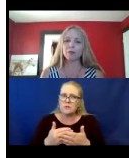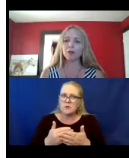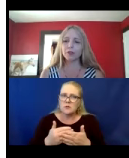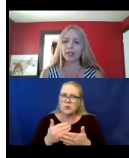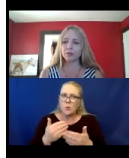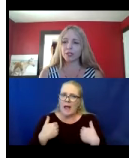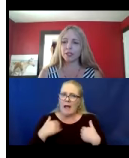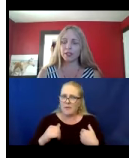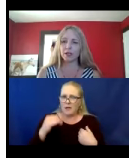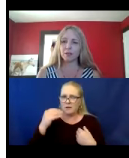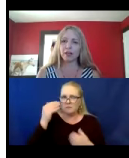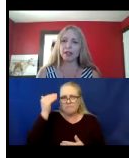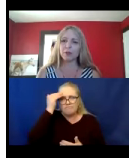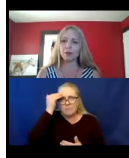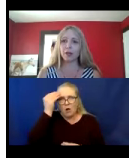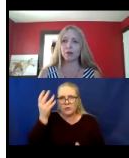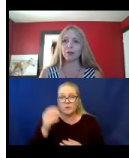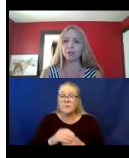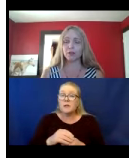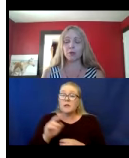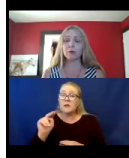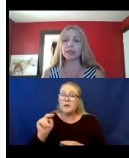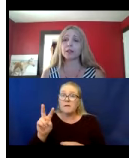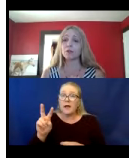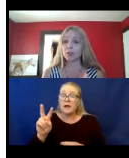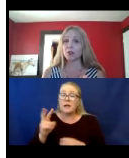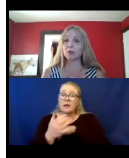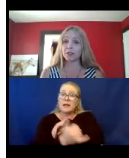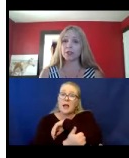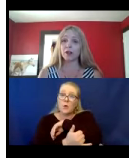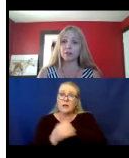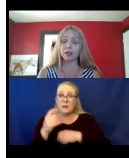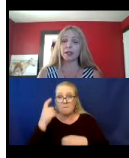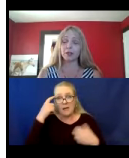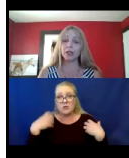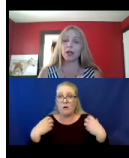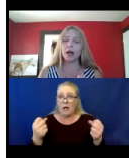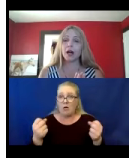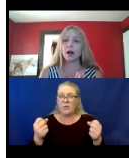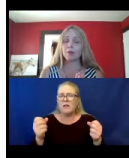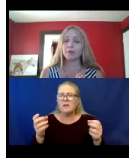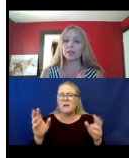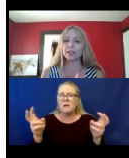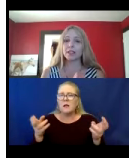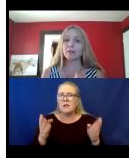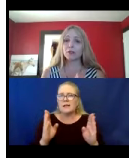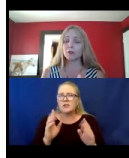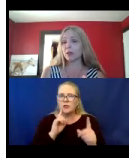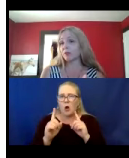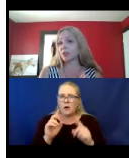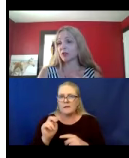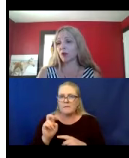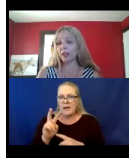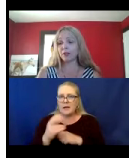Our local county, Nevada County Mental Health, and you could probably get information through Let's Talk Nevada County, does have